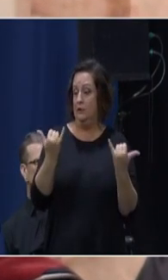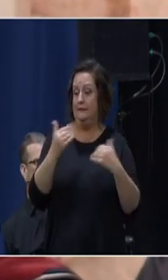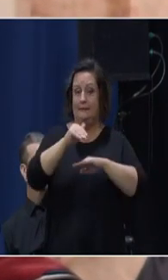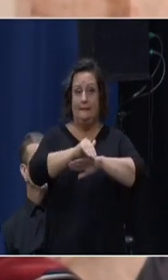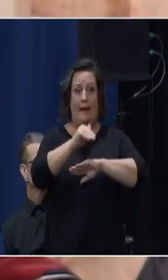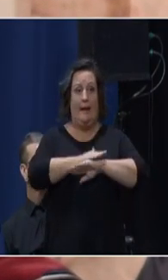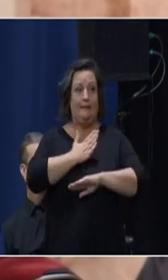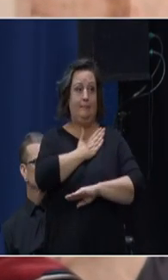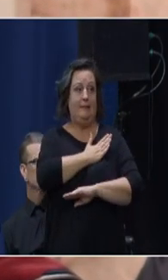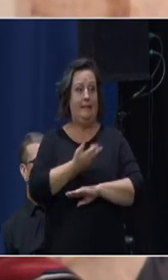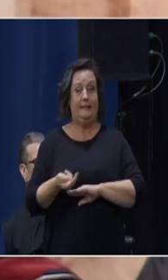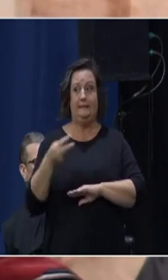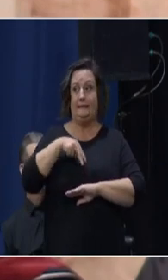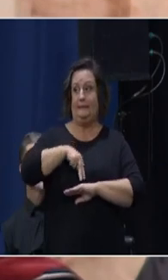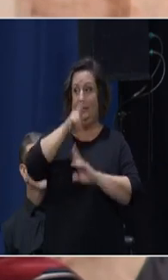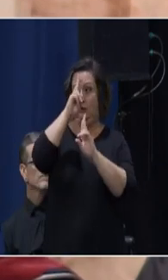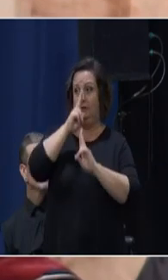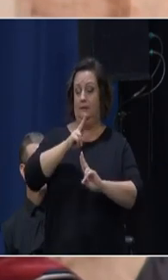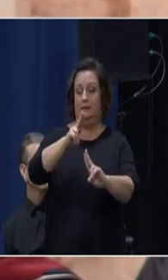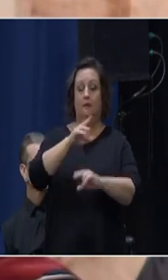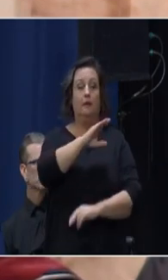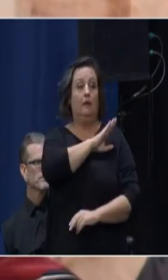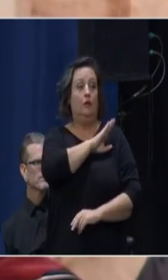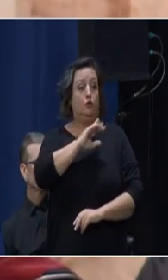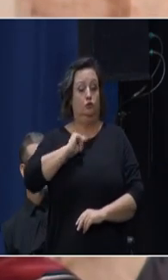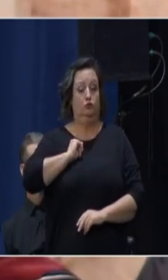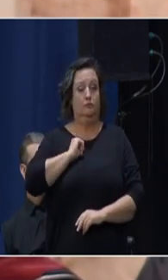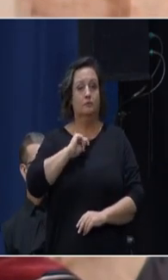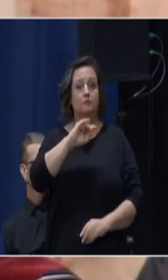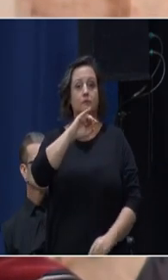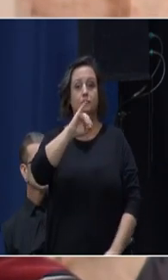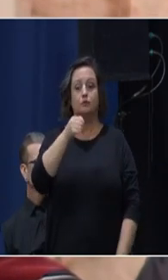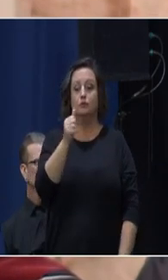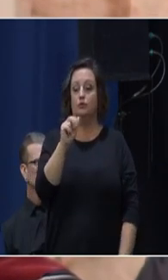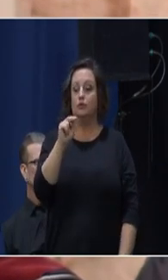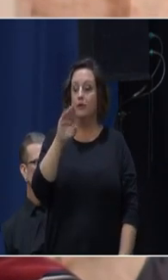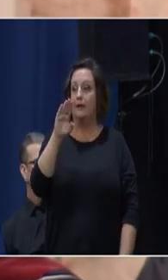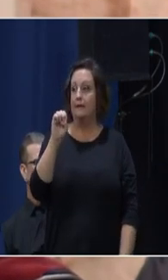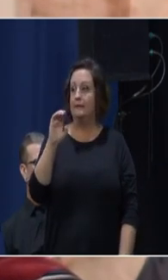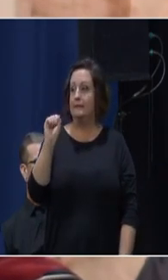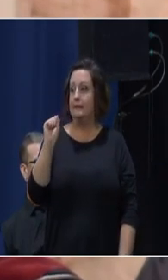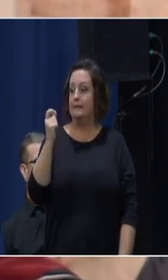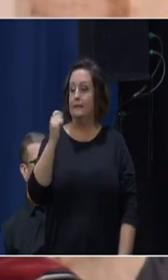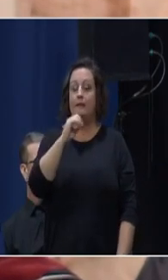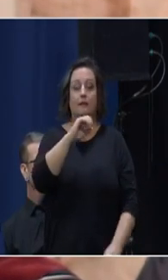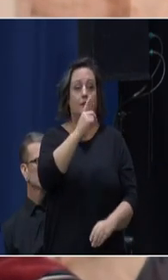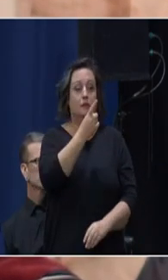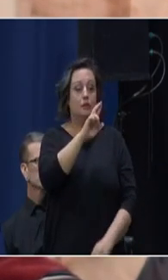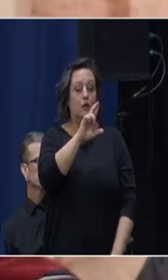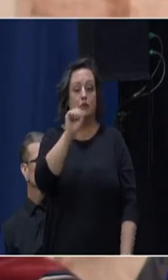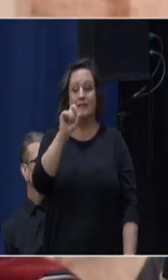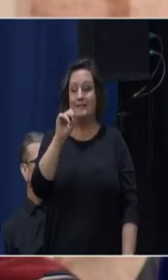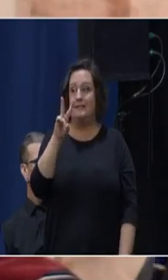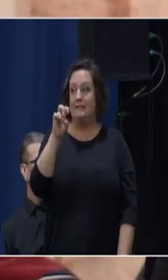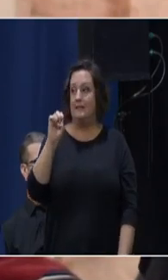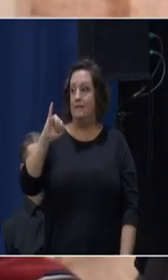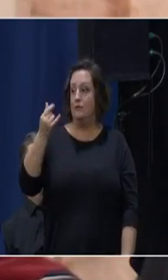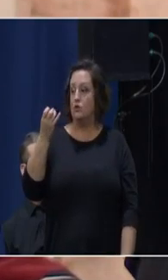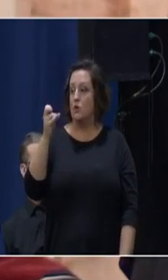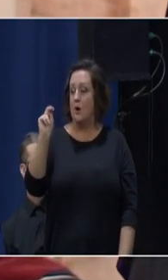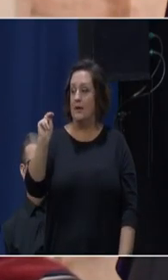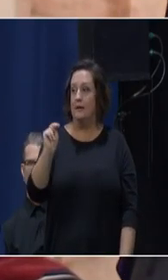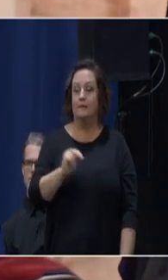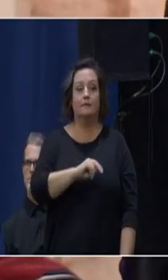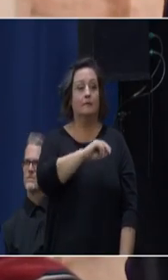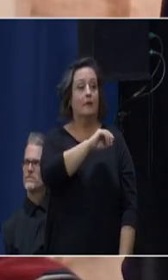stand to be recognized, including trustees Janice Sinden, Dr. Steve Jordan, faculty trustee